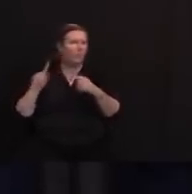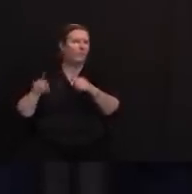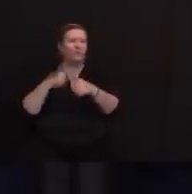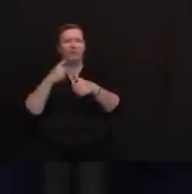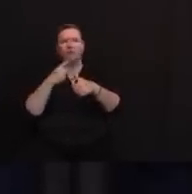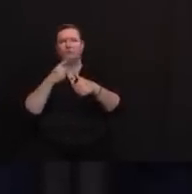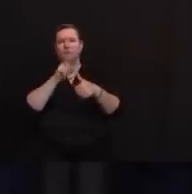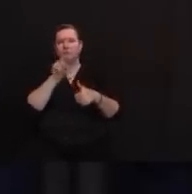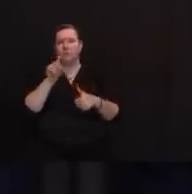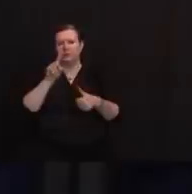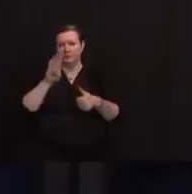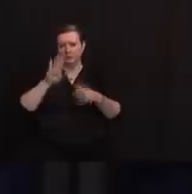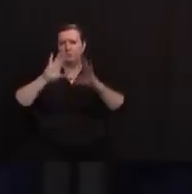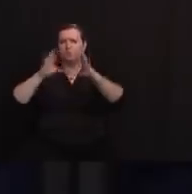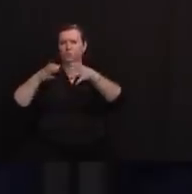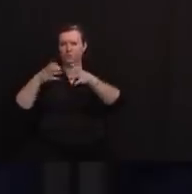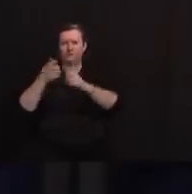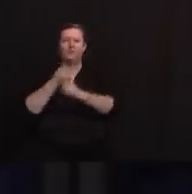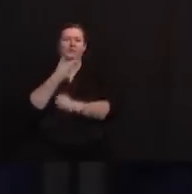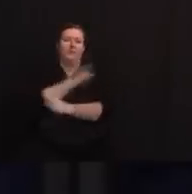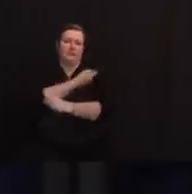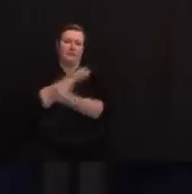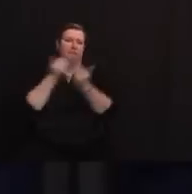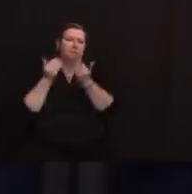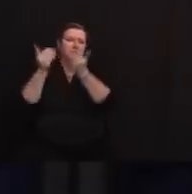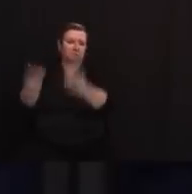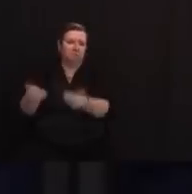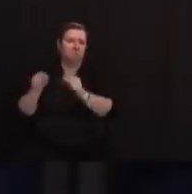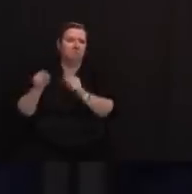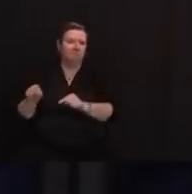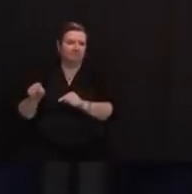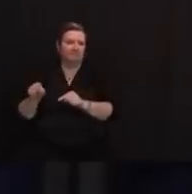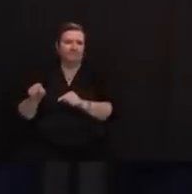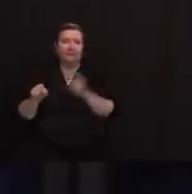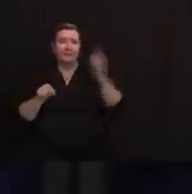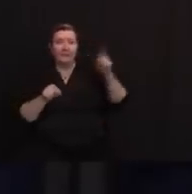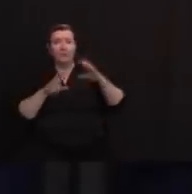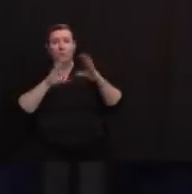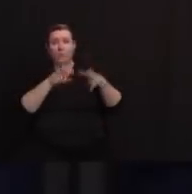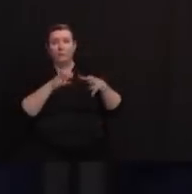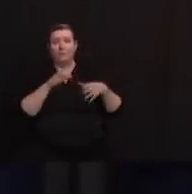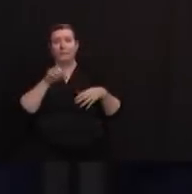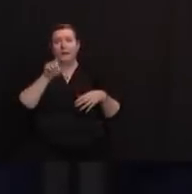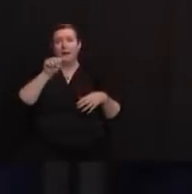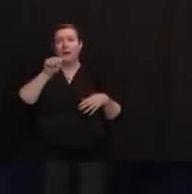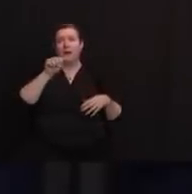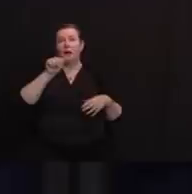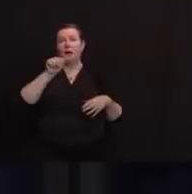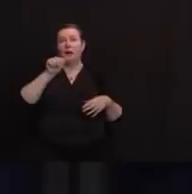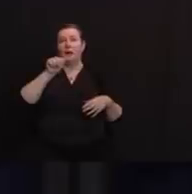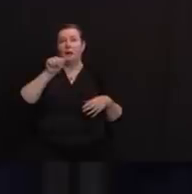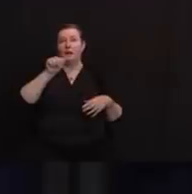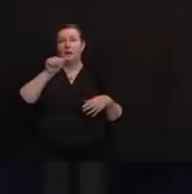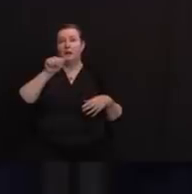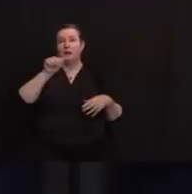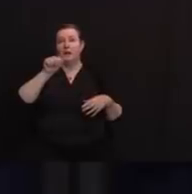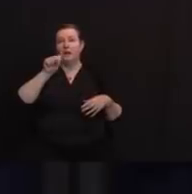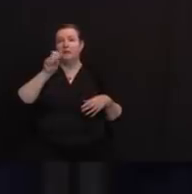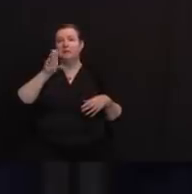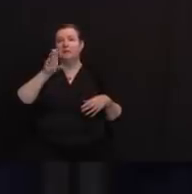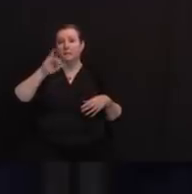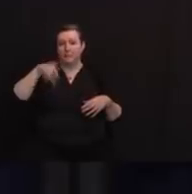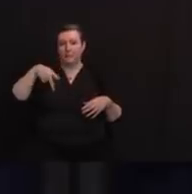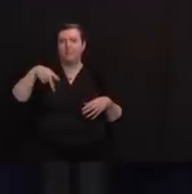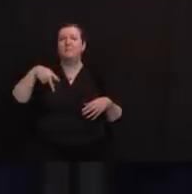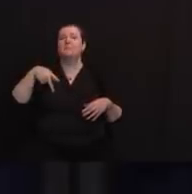to have access. The ACIP recommends that when supplies of vaccine are limited, vaccination should be